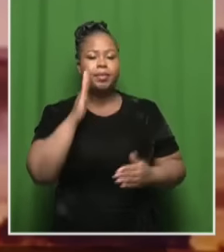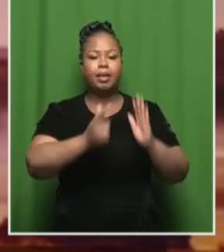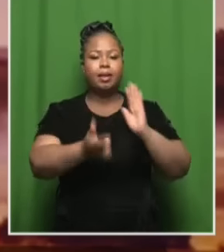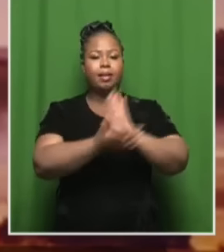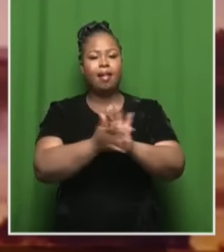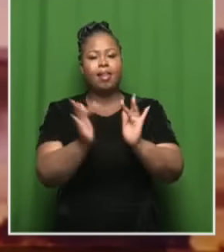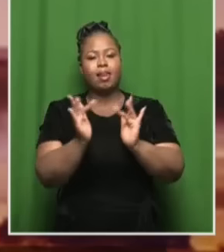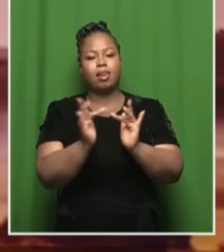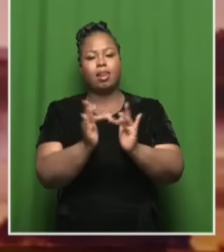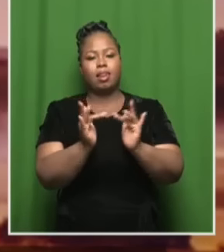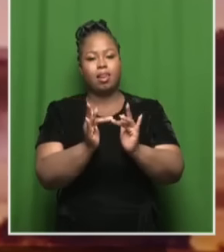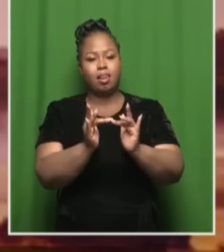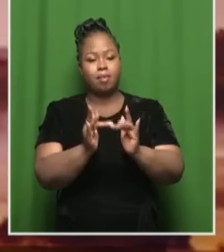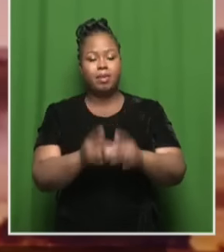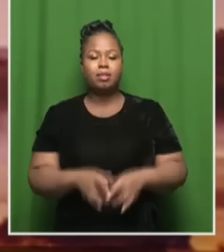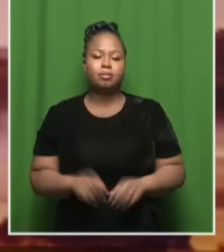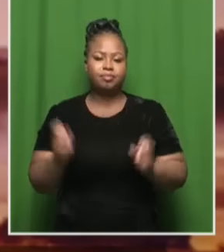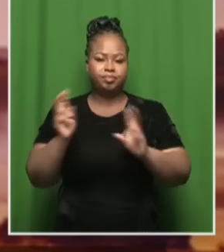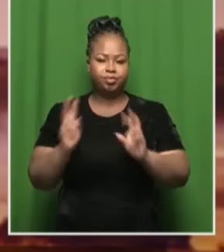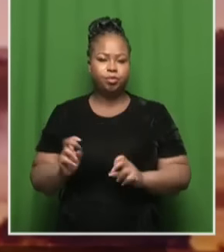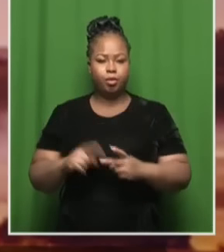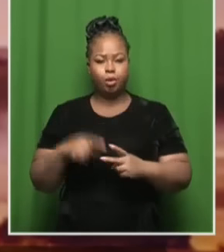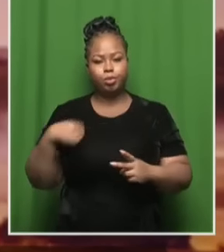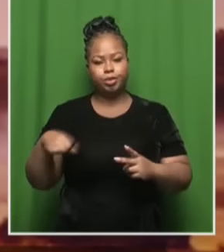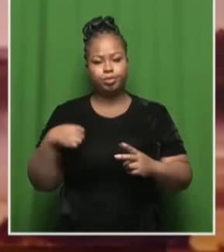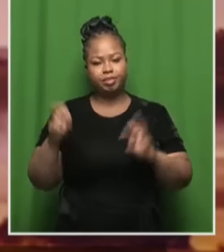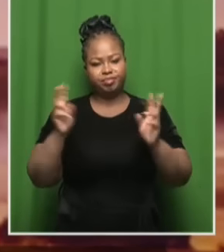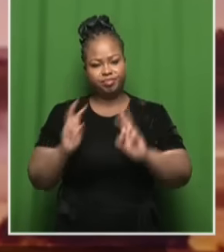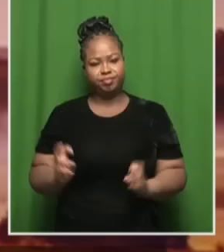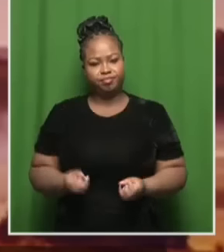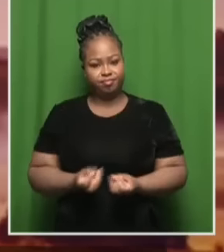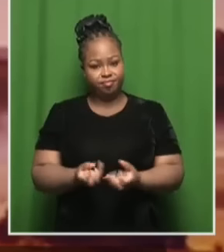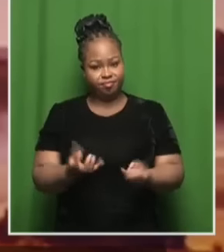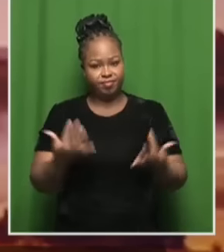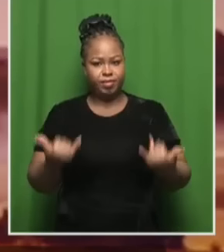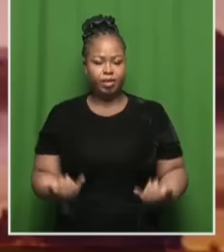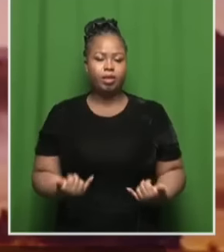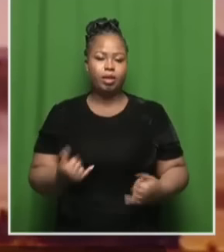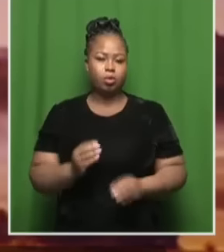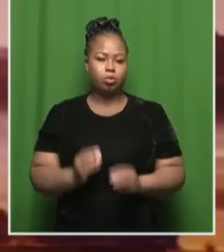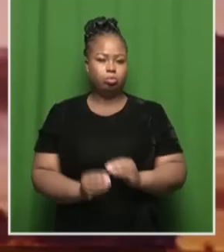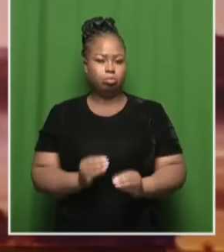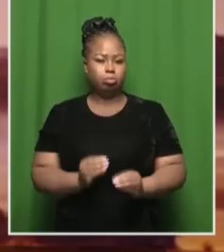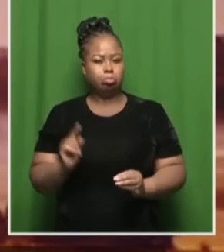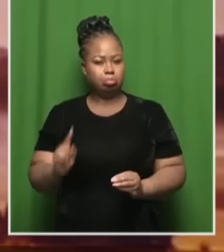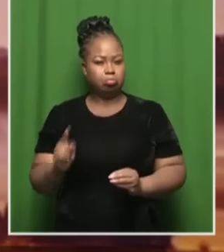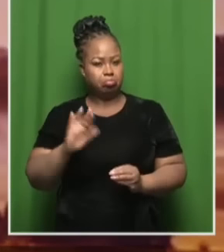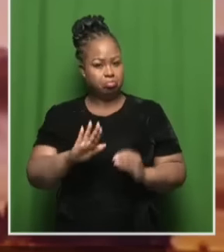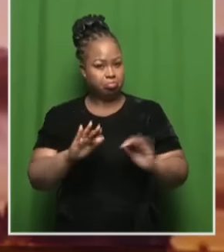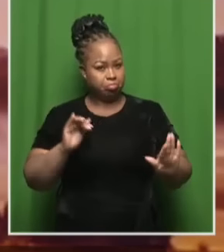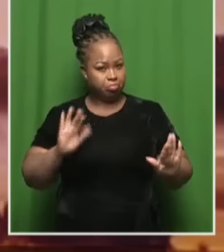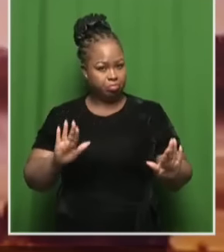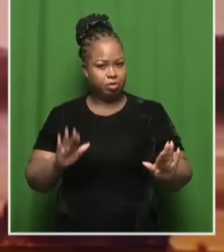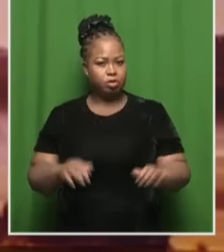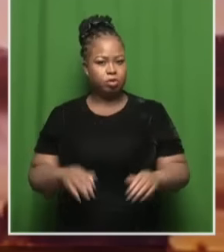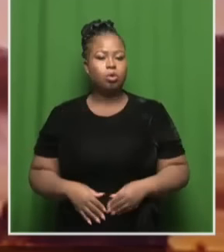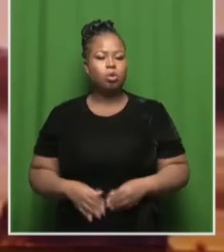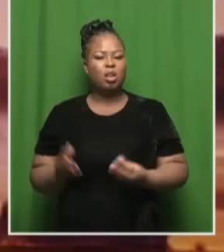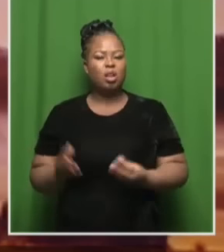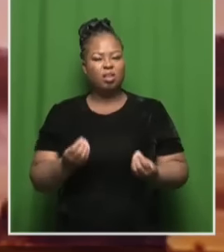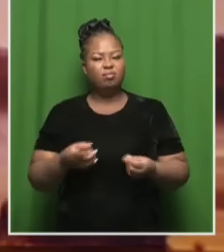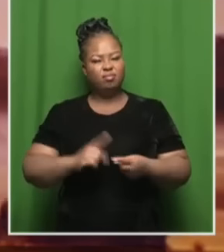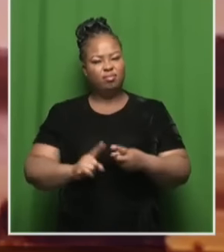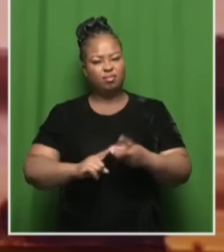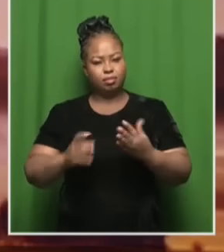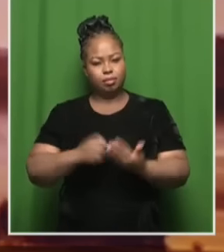illegally bypassed. Now, Eskom and municipal electricity distributors are currently running their respective key revision number